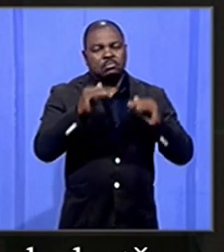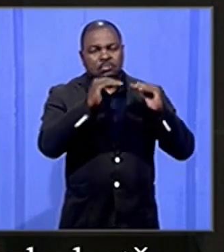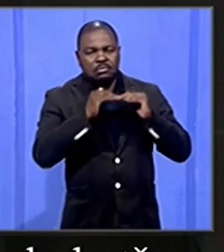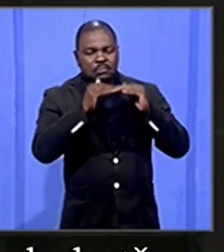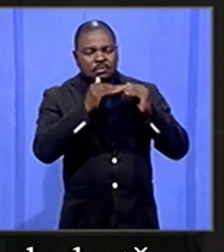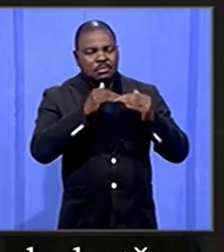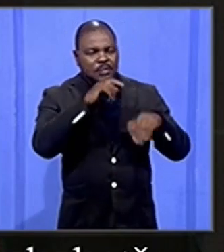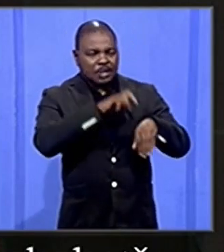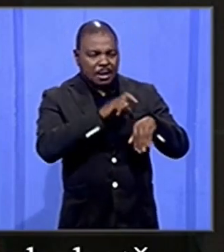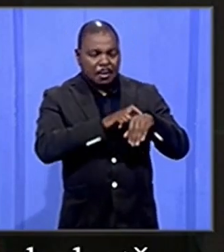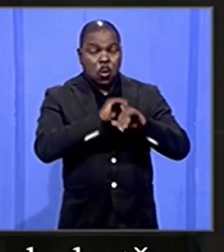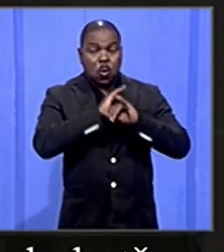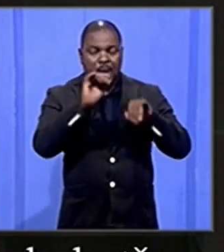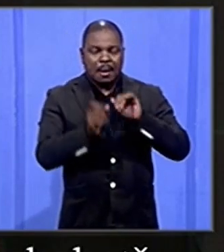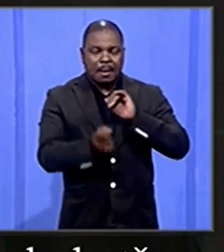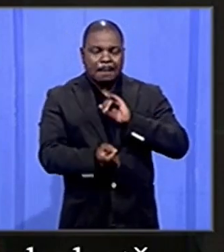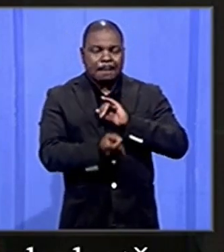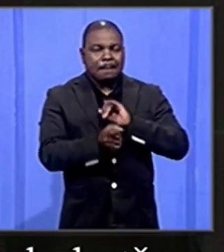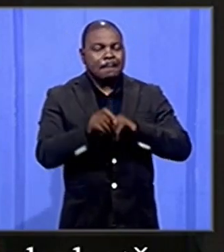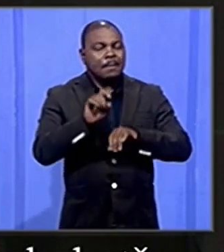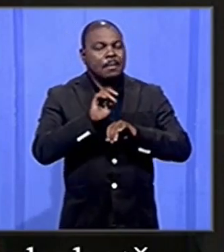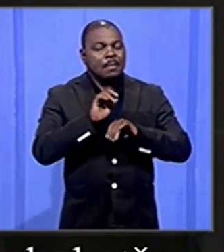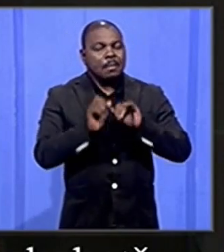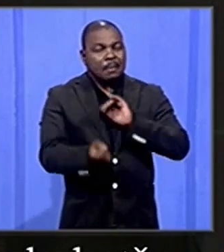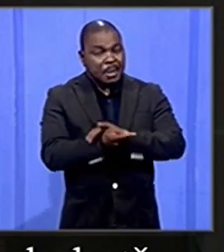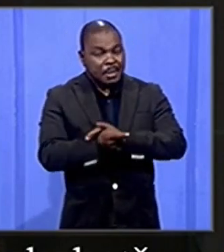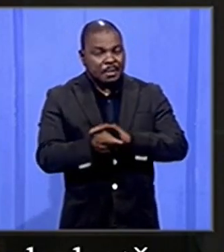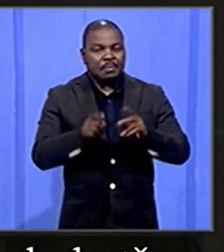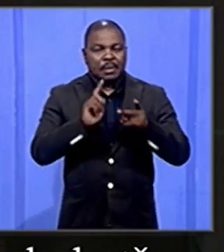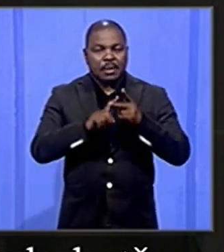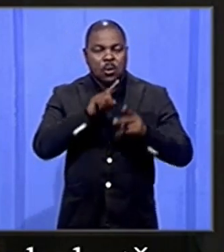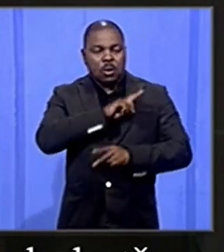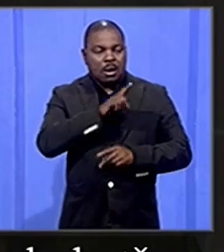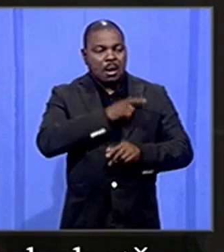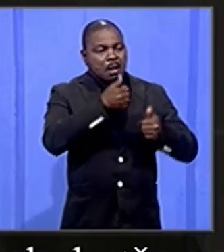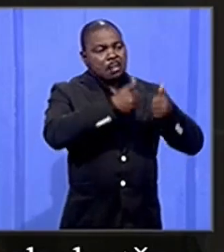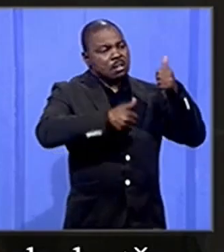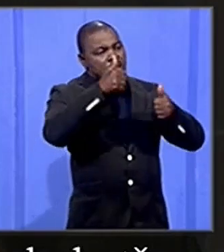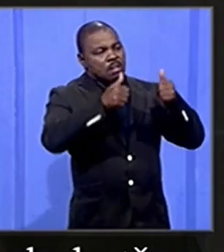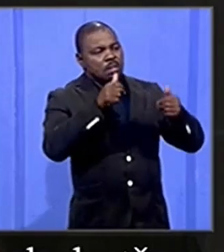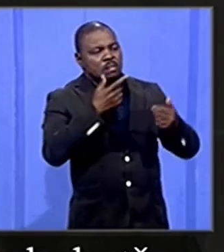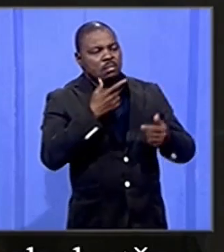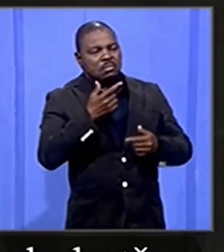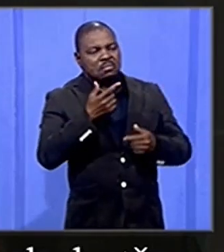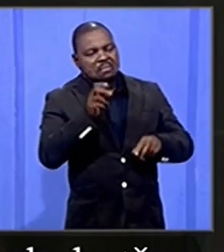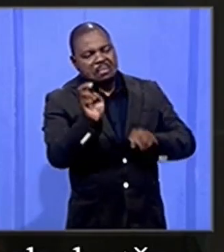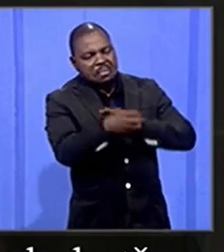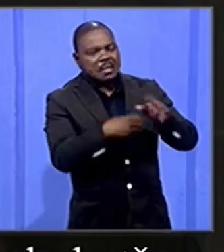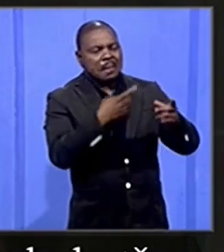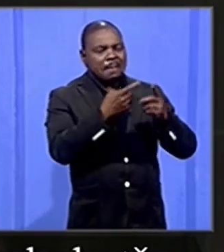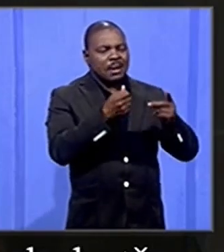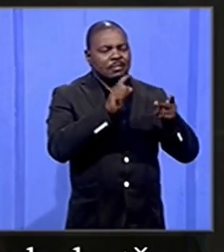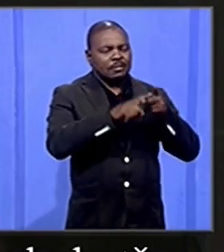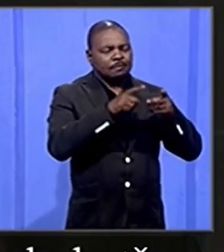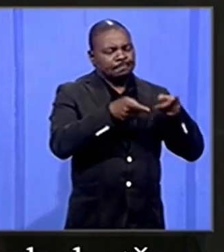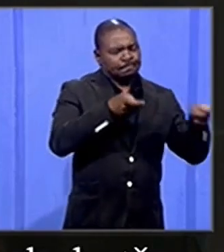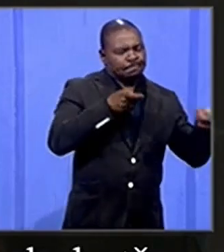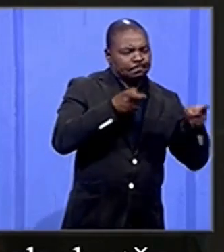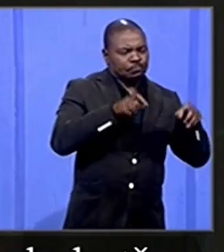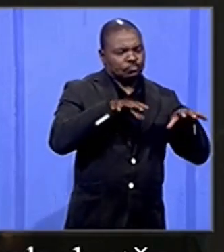being looted by the powerful and the connected, he chose to resist.